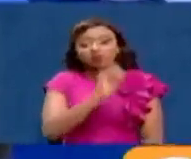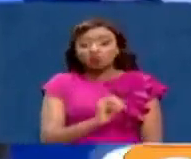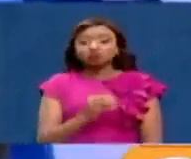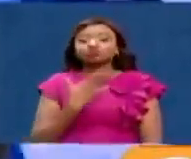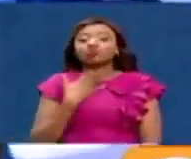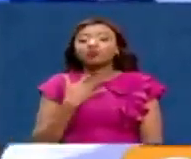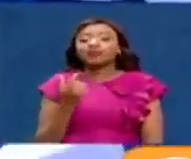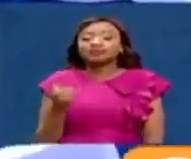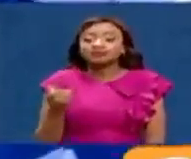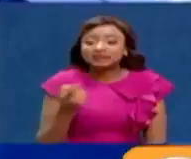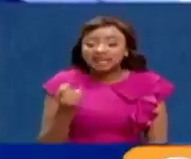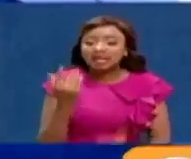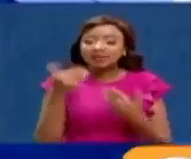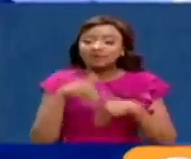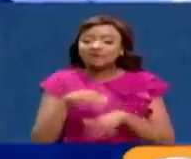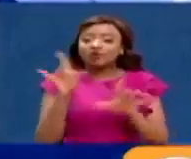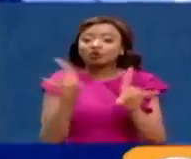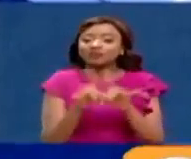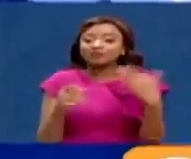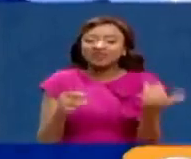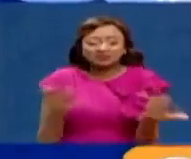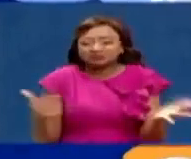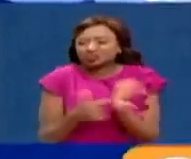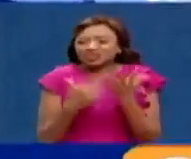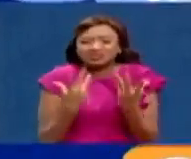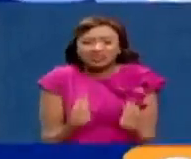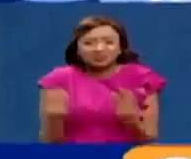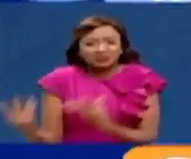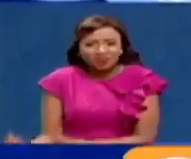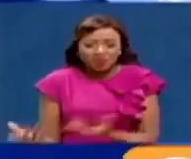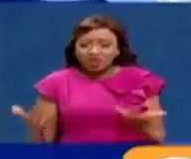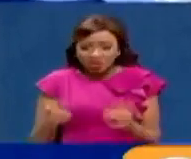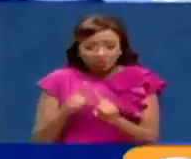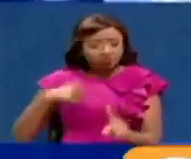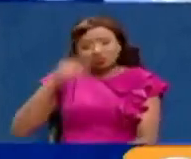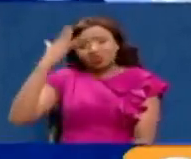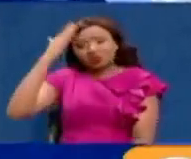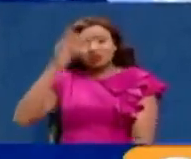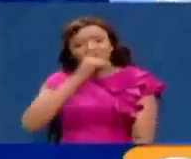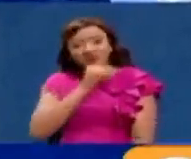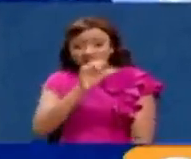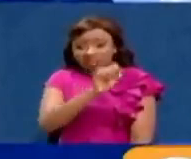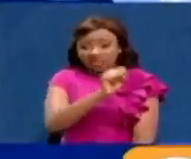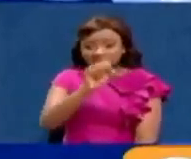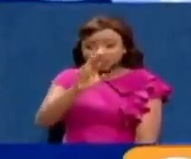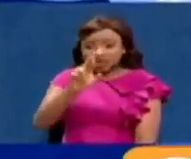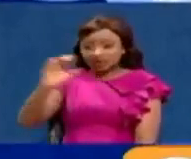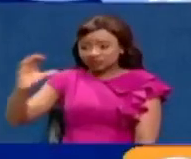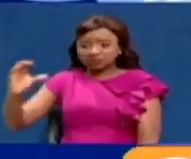remuneration as per the categorization. It is that simple. And we know that SRC